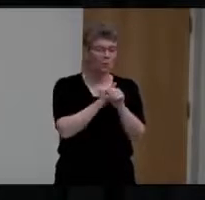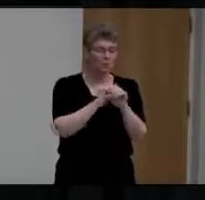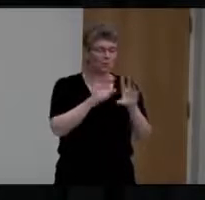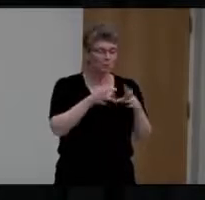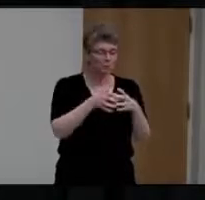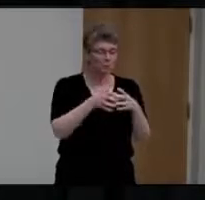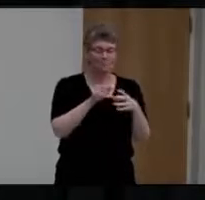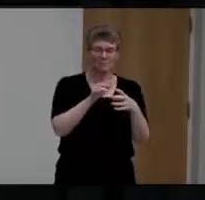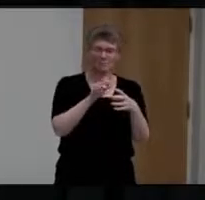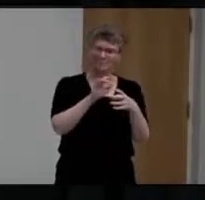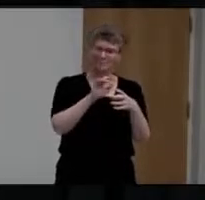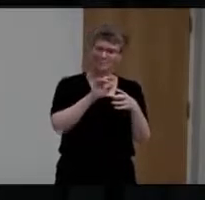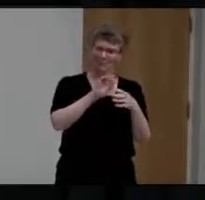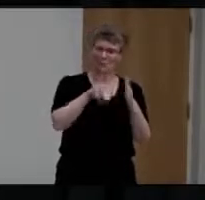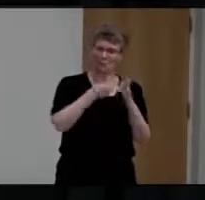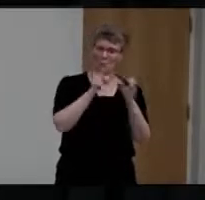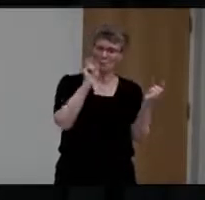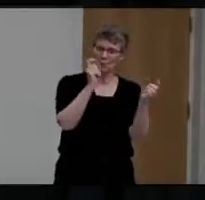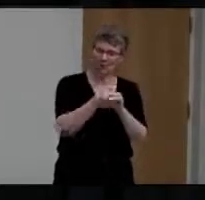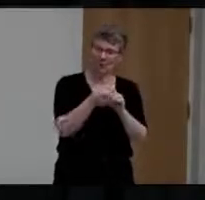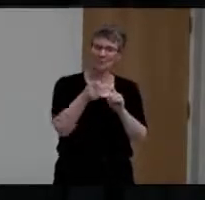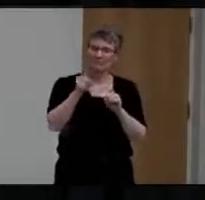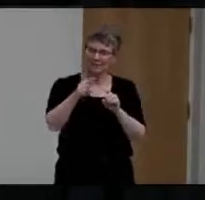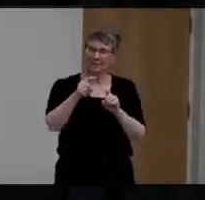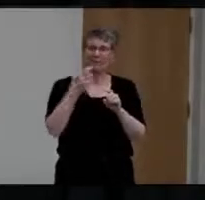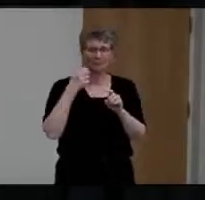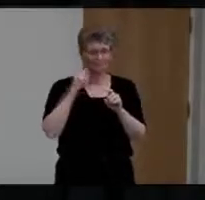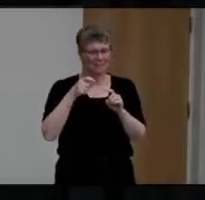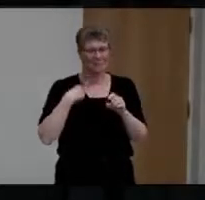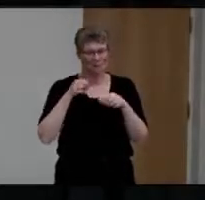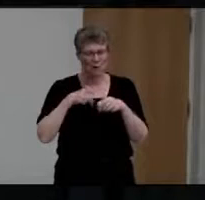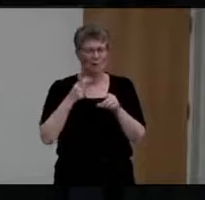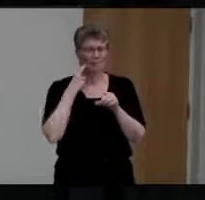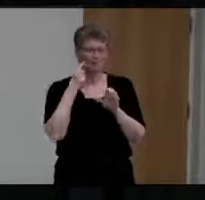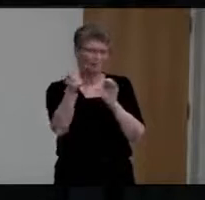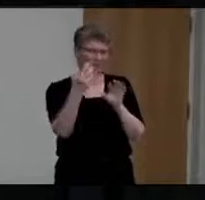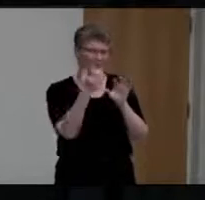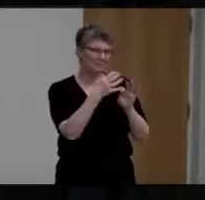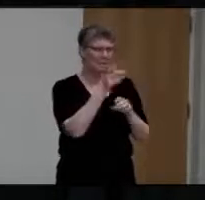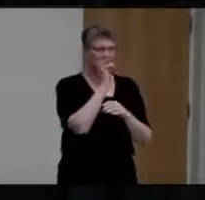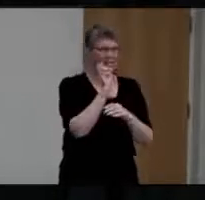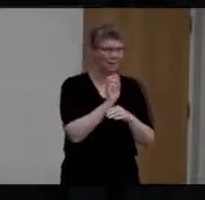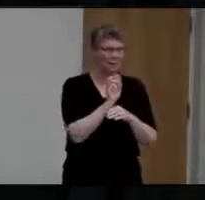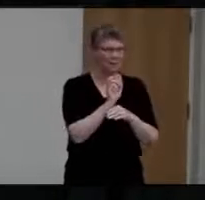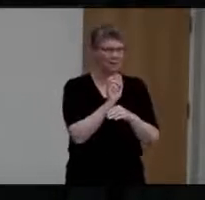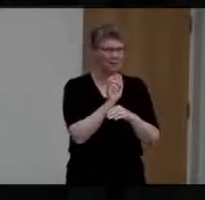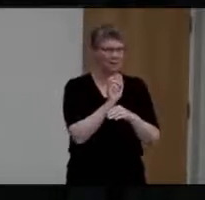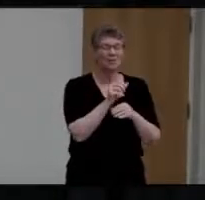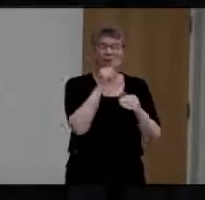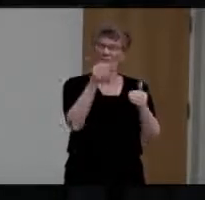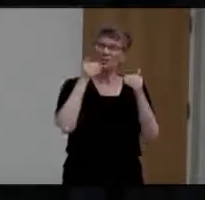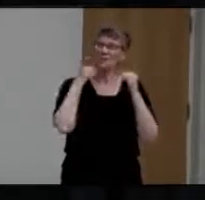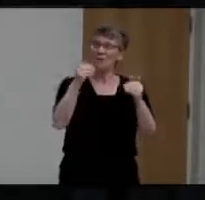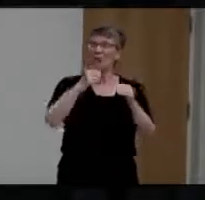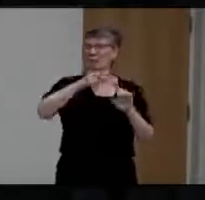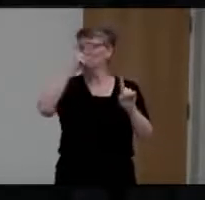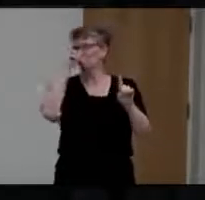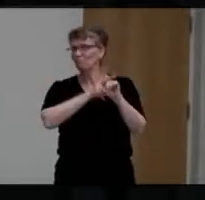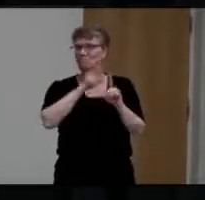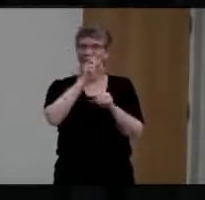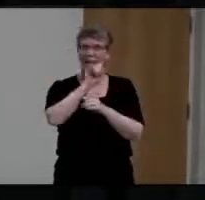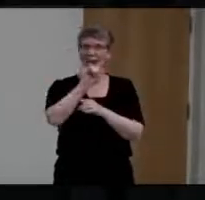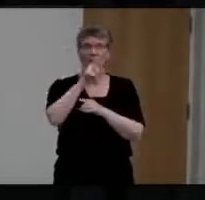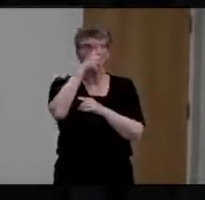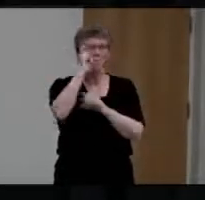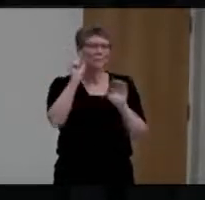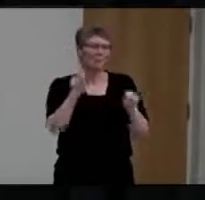associations, unions. And so having all of that input at every stage is going to be incredibly important, and it's also going to be